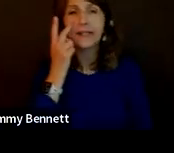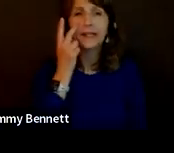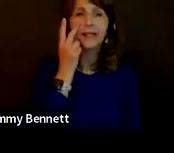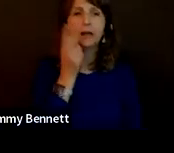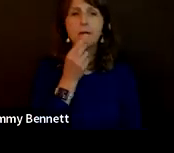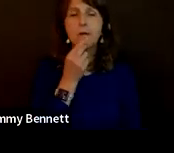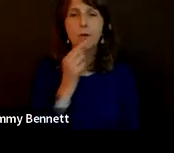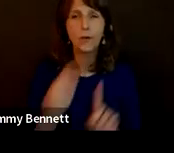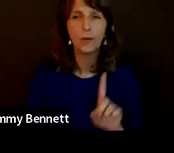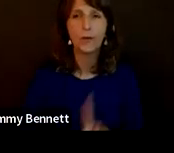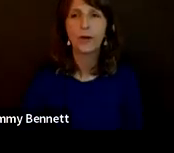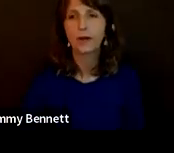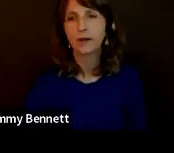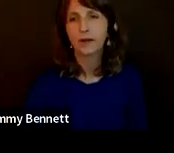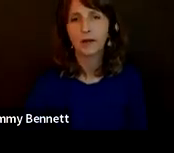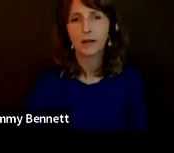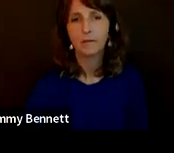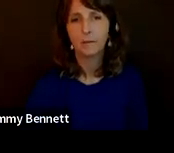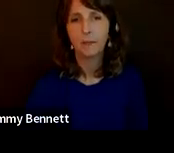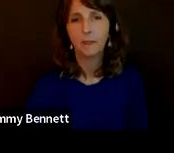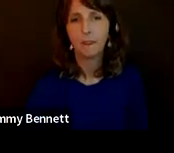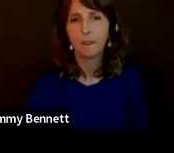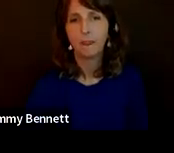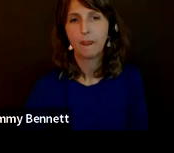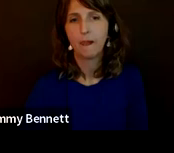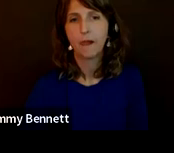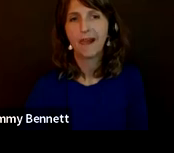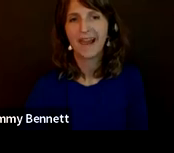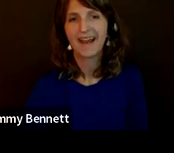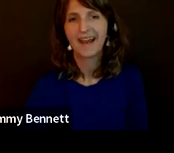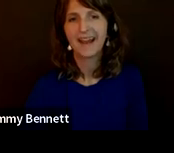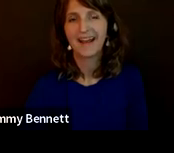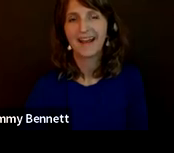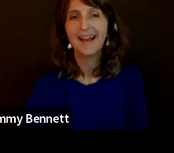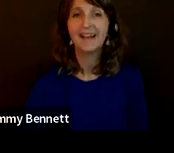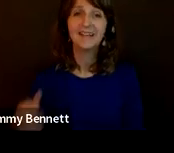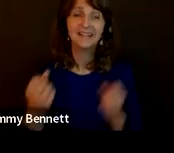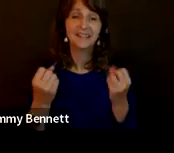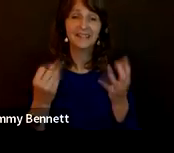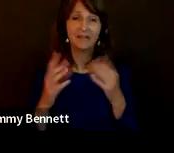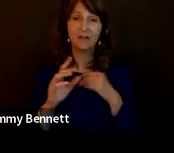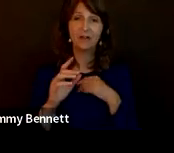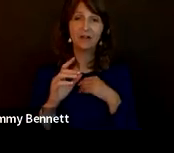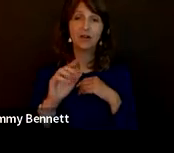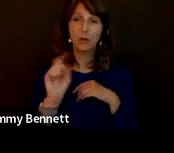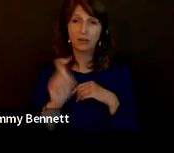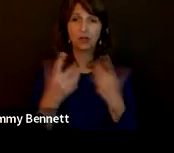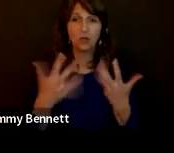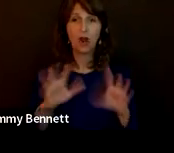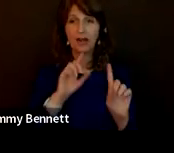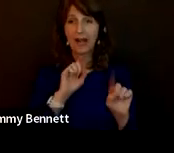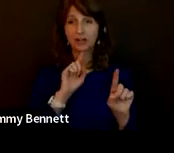on. So we answered that question, and I have several, I think we've answered live several of these.